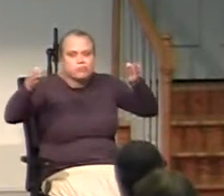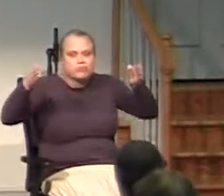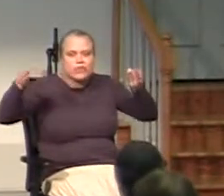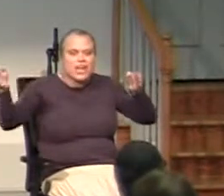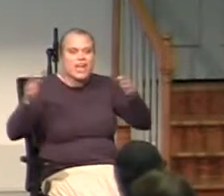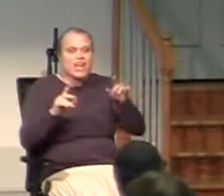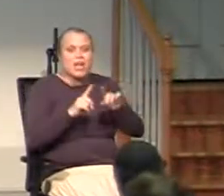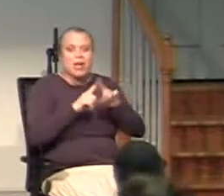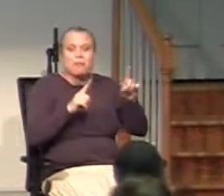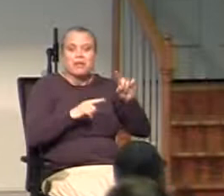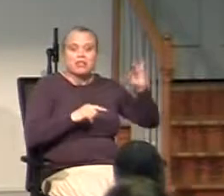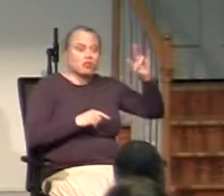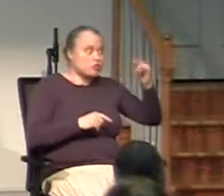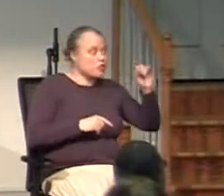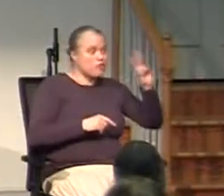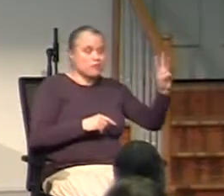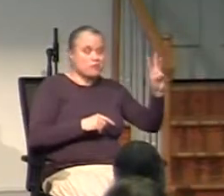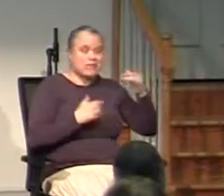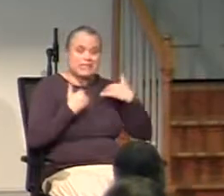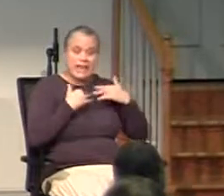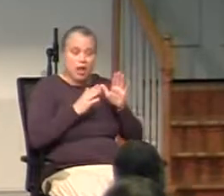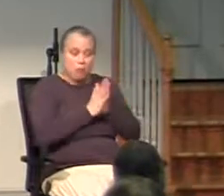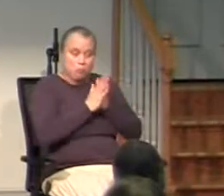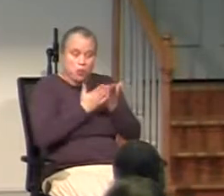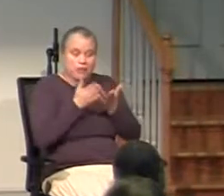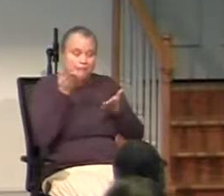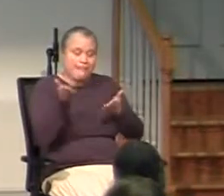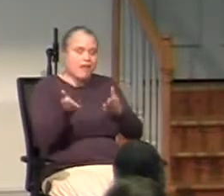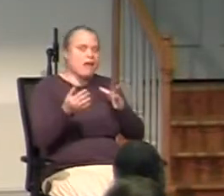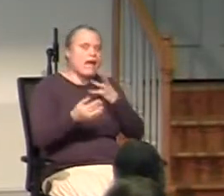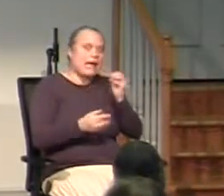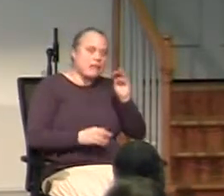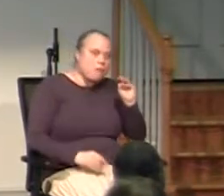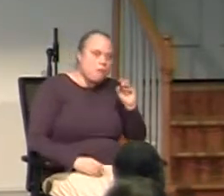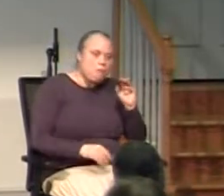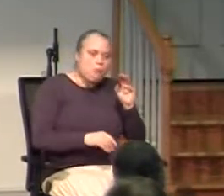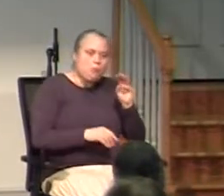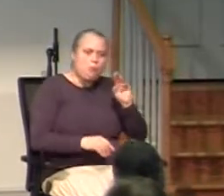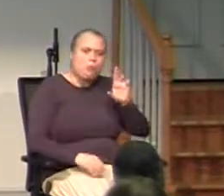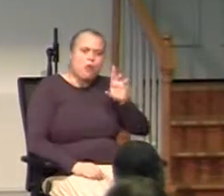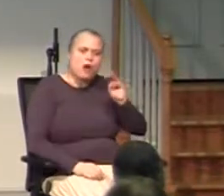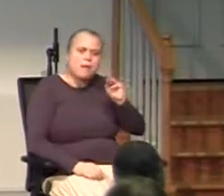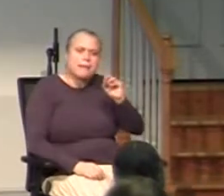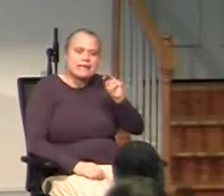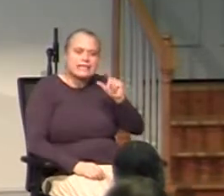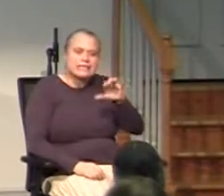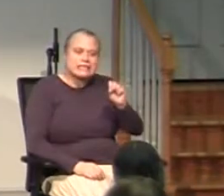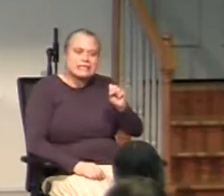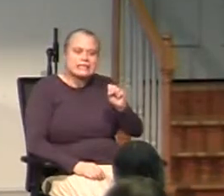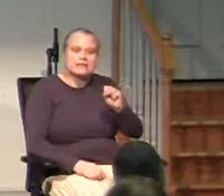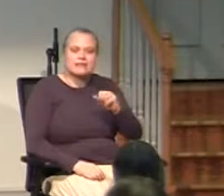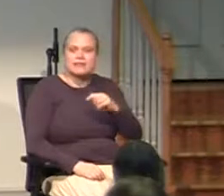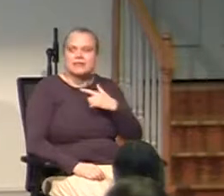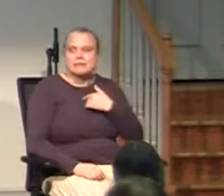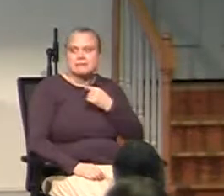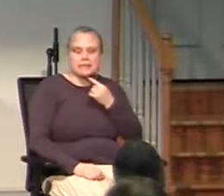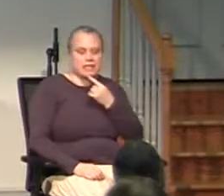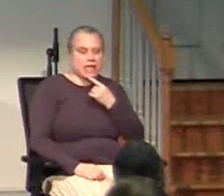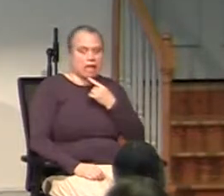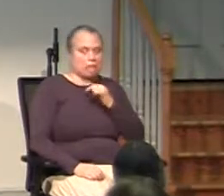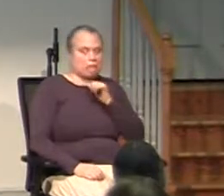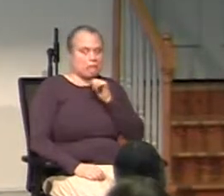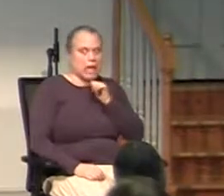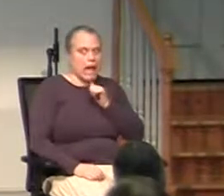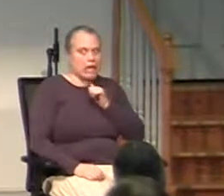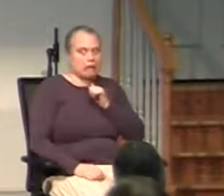had books in there, and the Mormons had books in there. And I didn't say anything. I said, "I'm not," to myself, "I'm not going